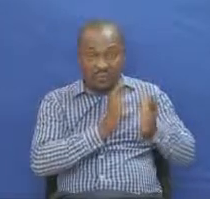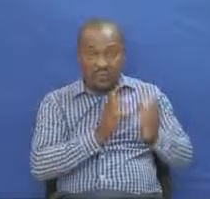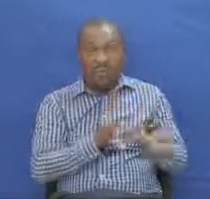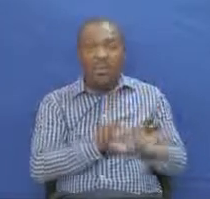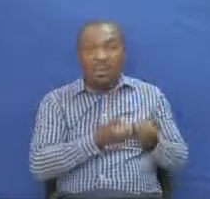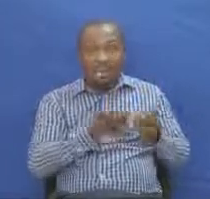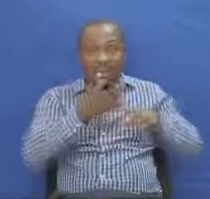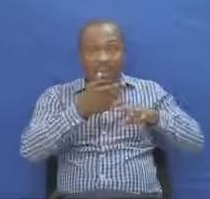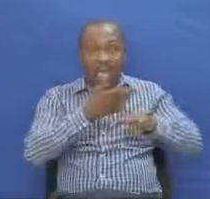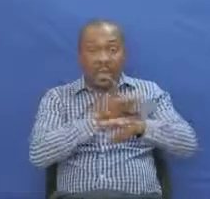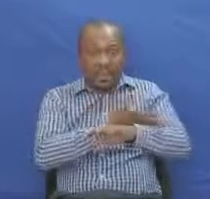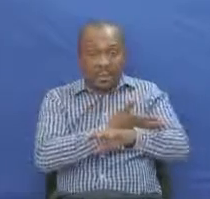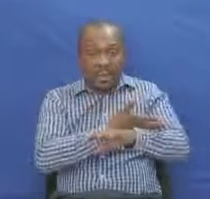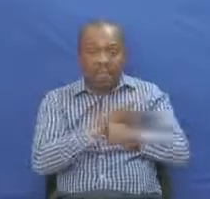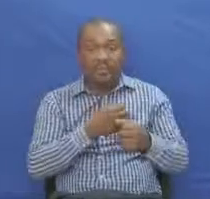on the tips